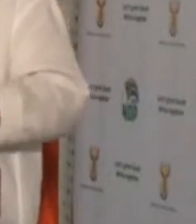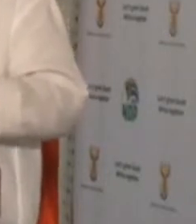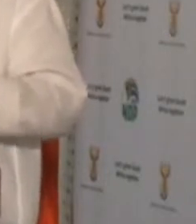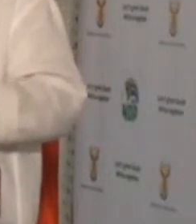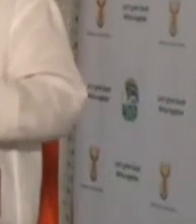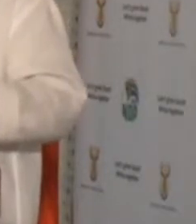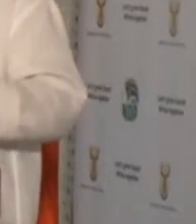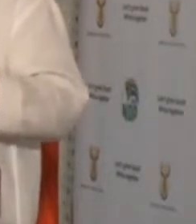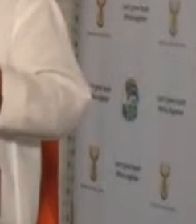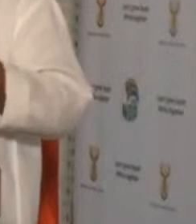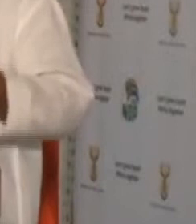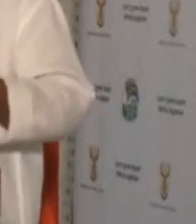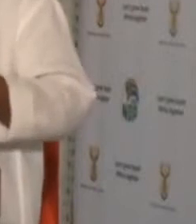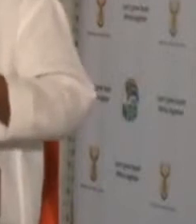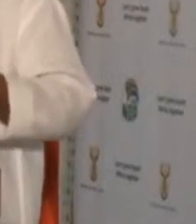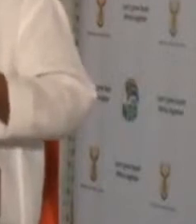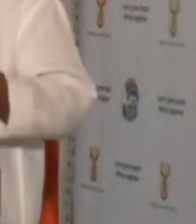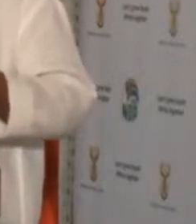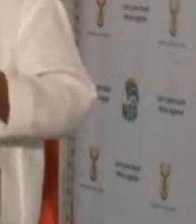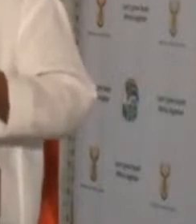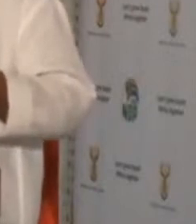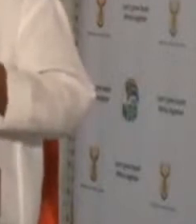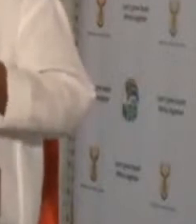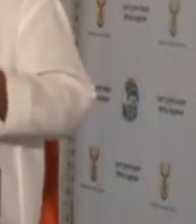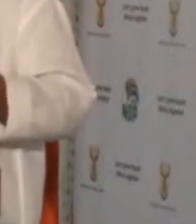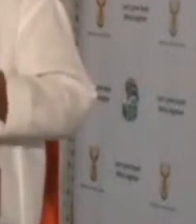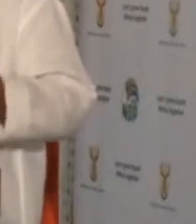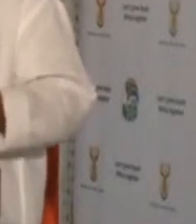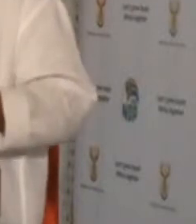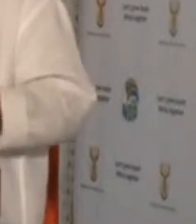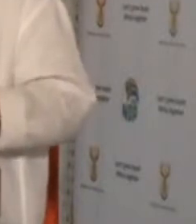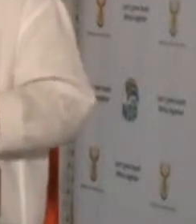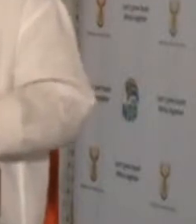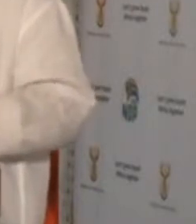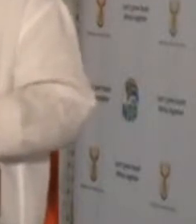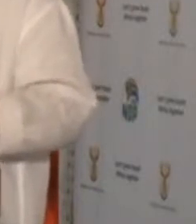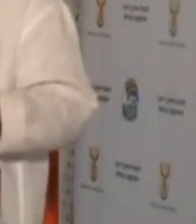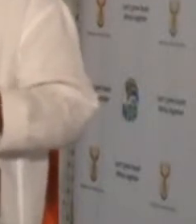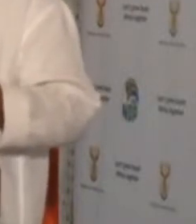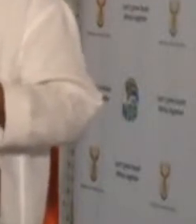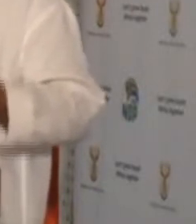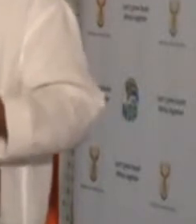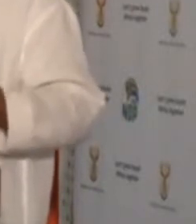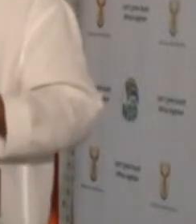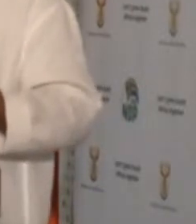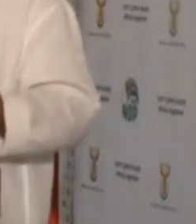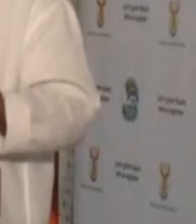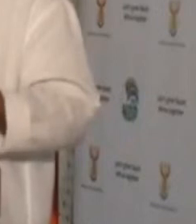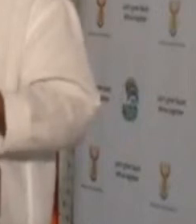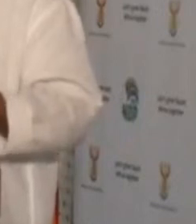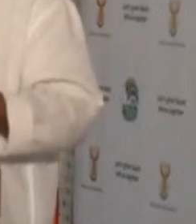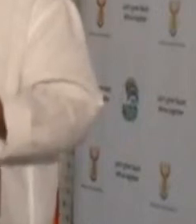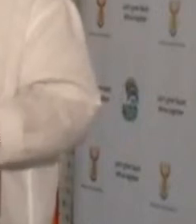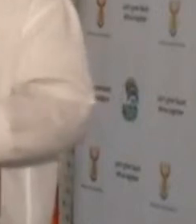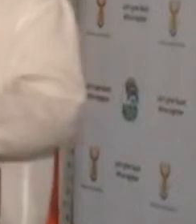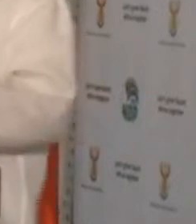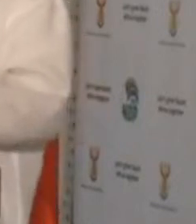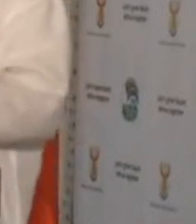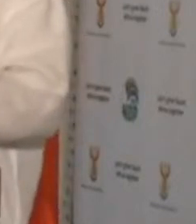the reasonable period here is 7 days. And then we'll get a response from them, then we'll see then what to do.